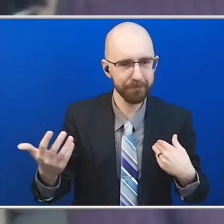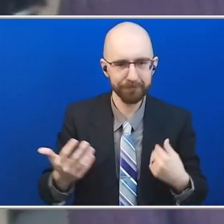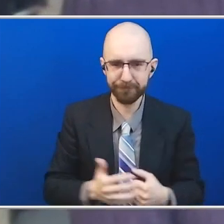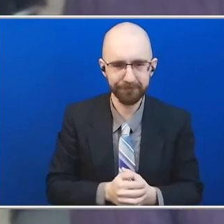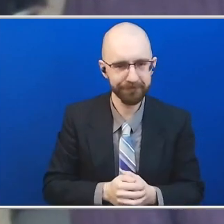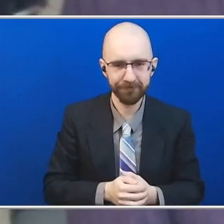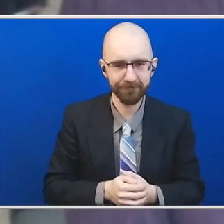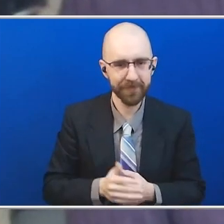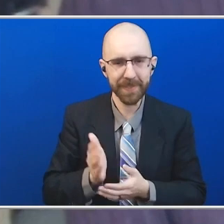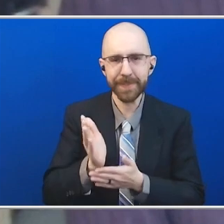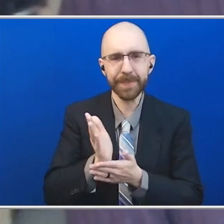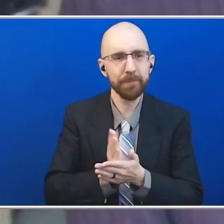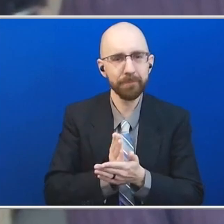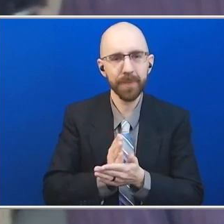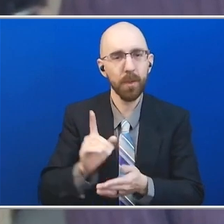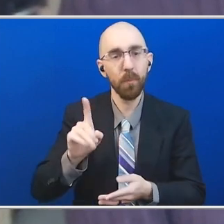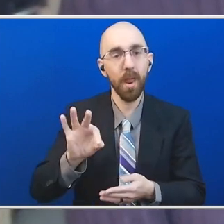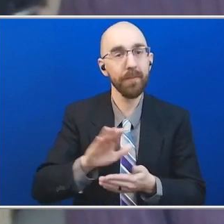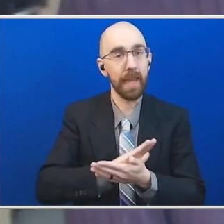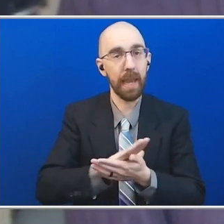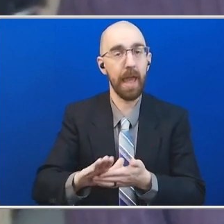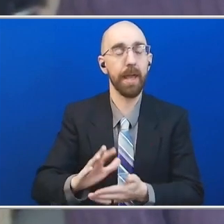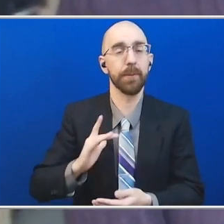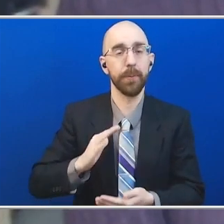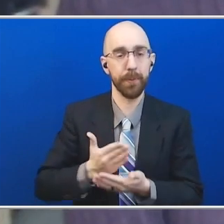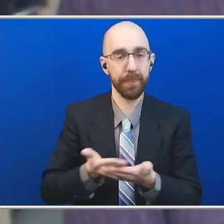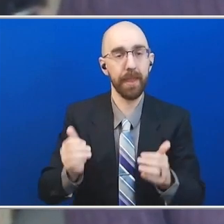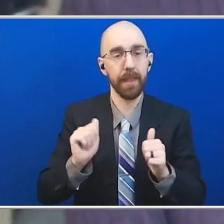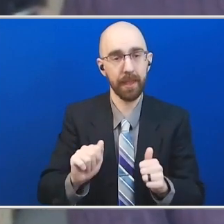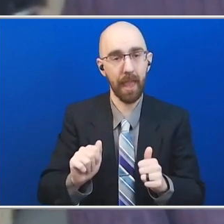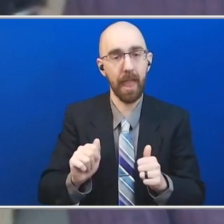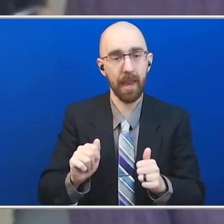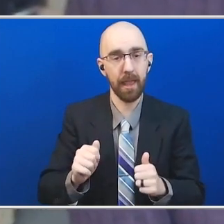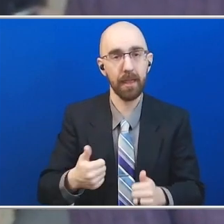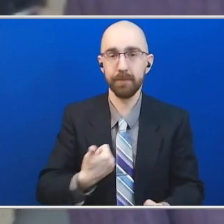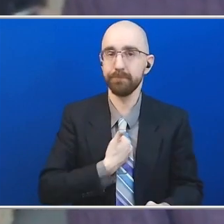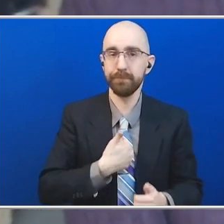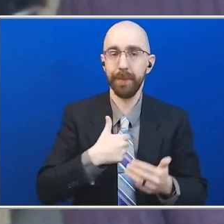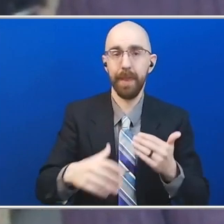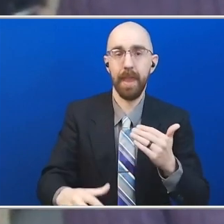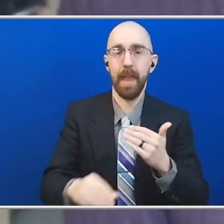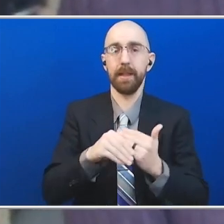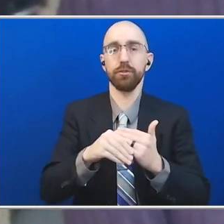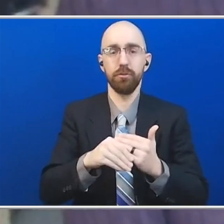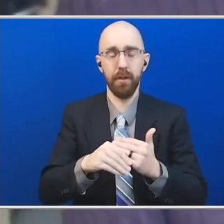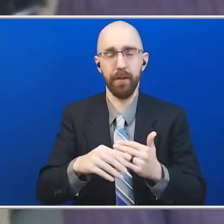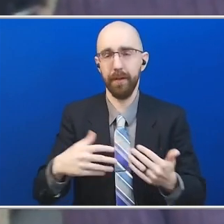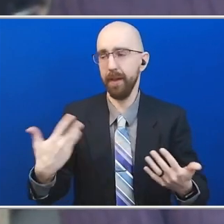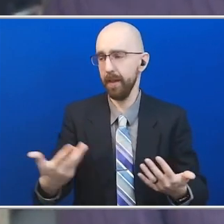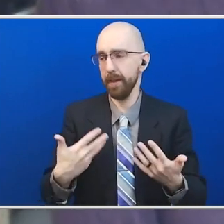some. One of the nice features is you can give yourself some extra